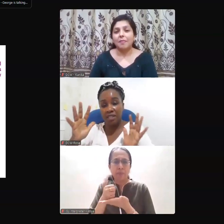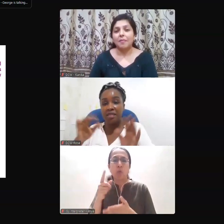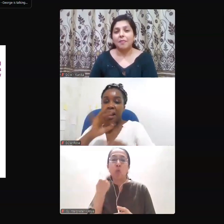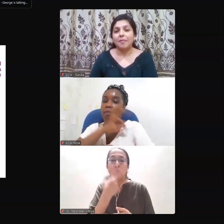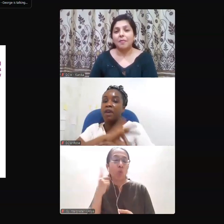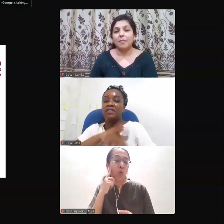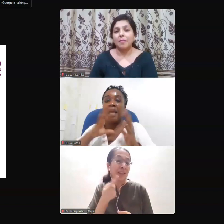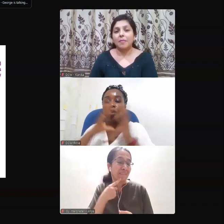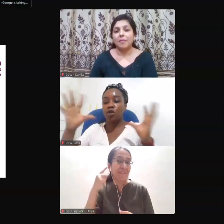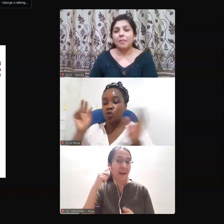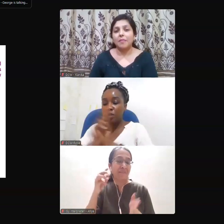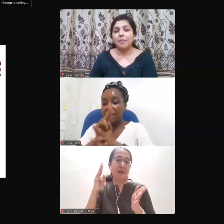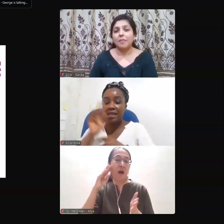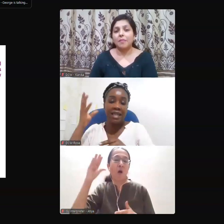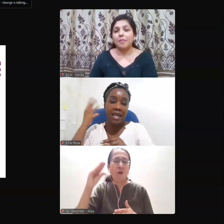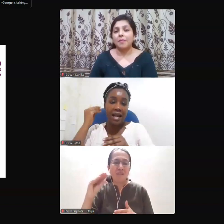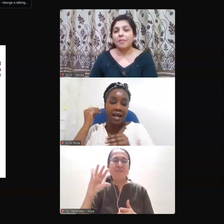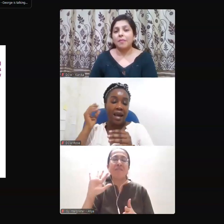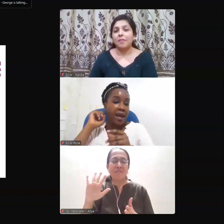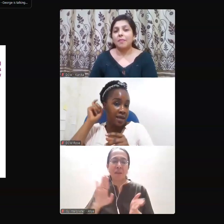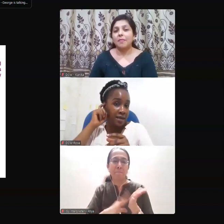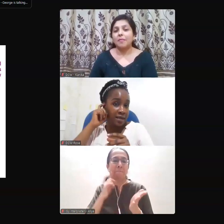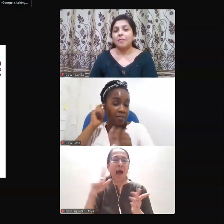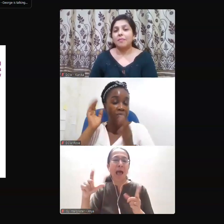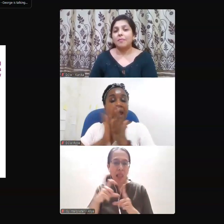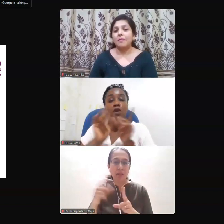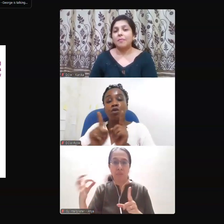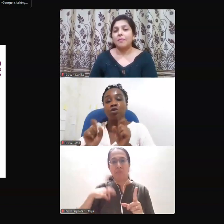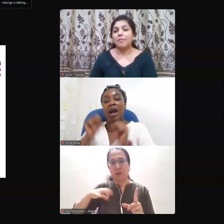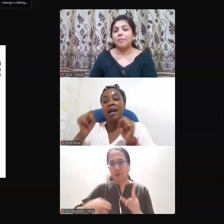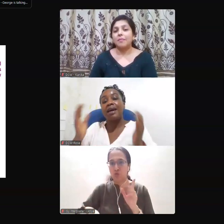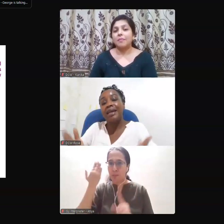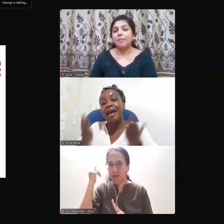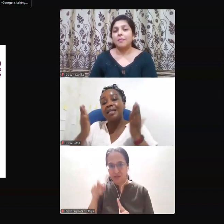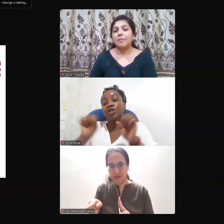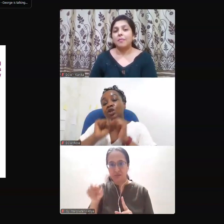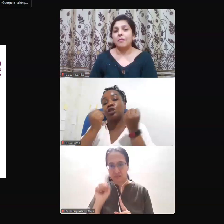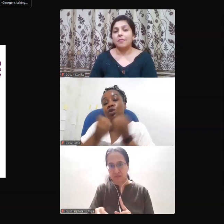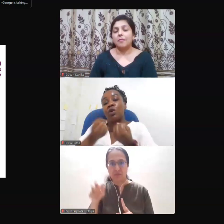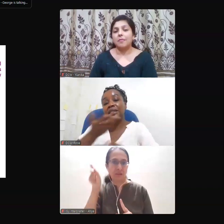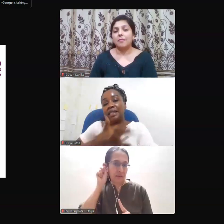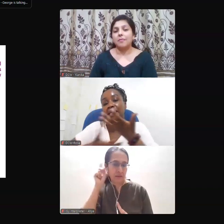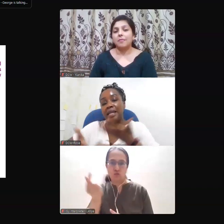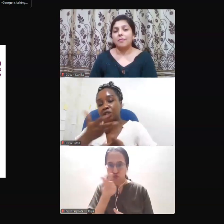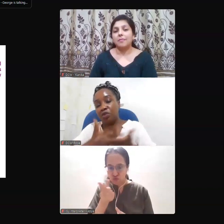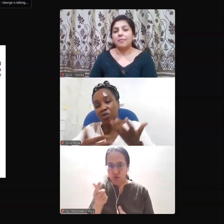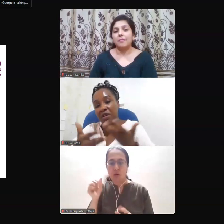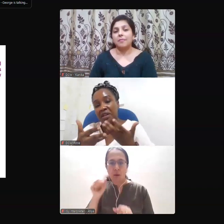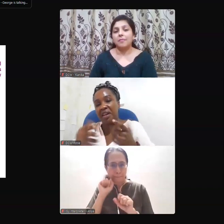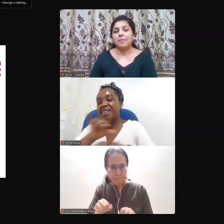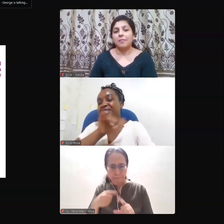who have mild hearing loss. They can benefit quite a lot with the hearing aid, and also can enhance